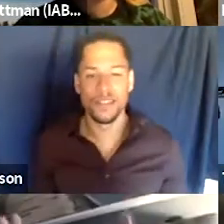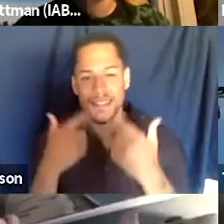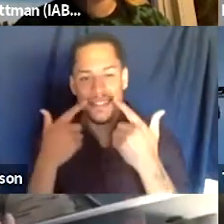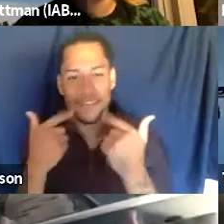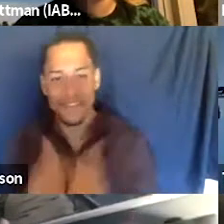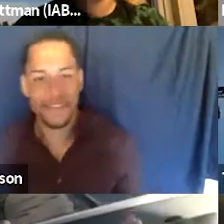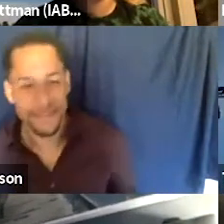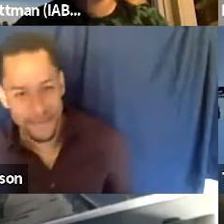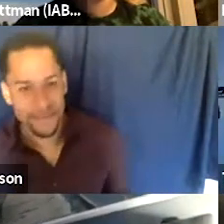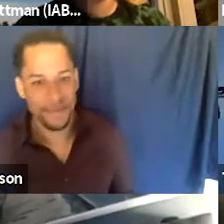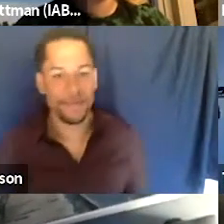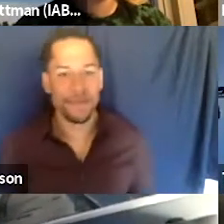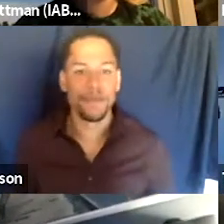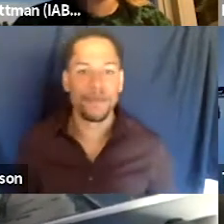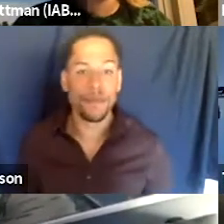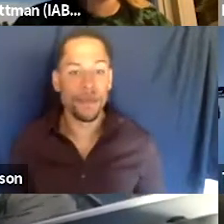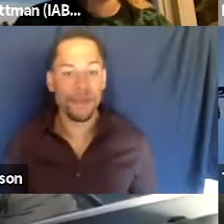Yeah.